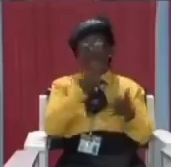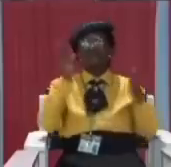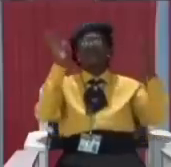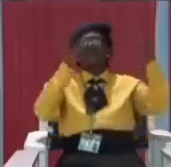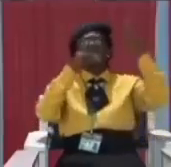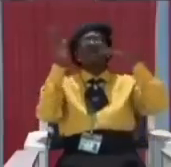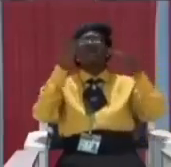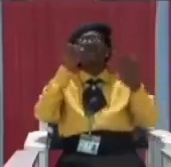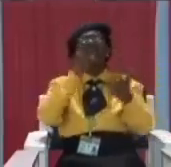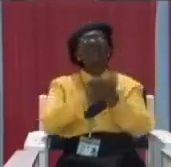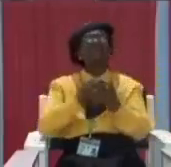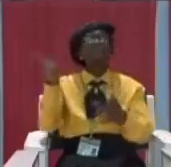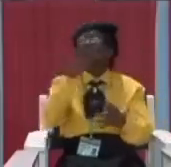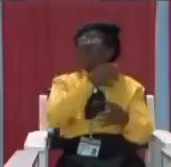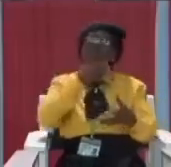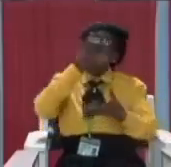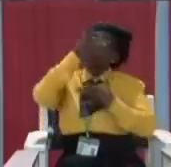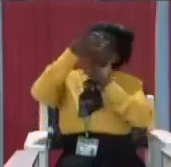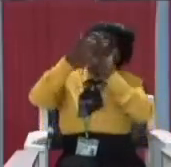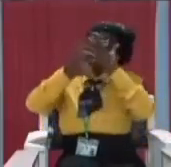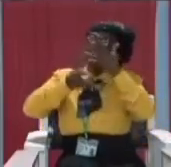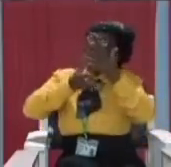that you cry to him